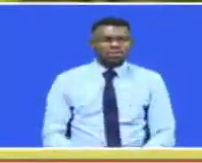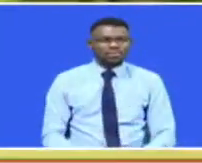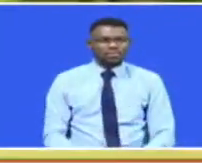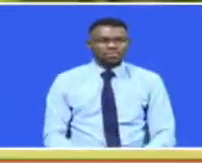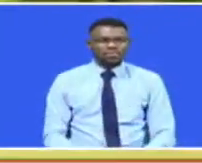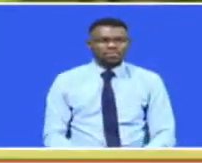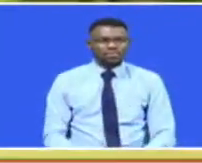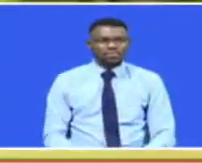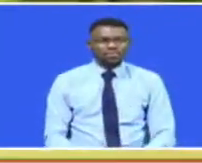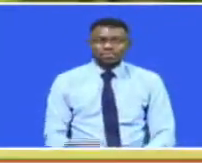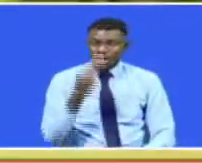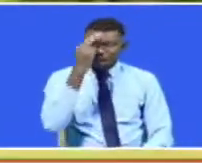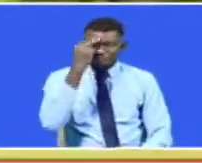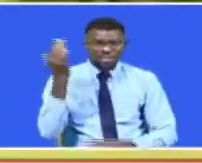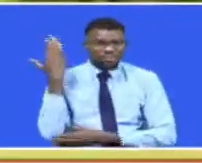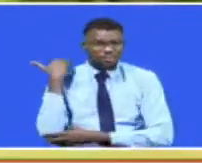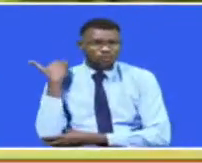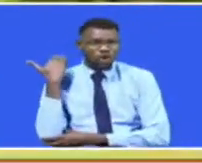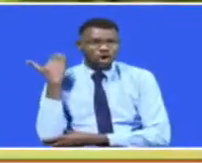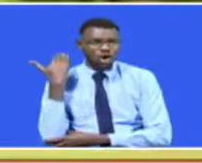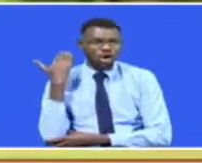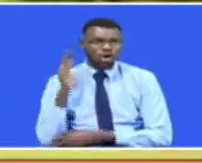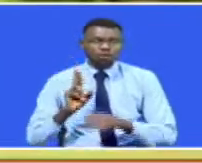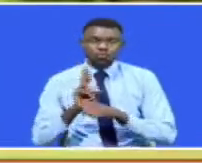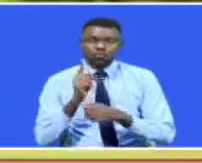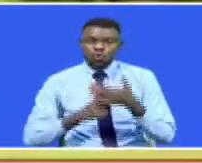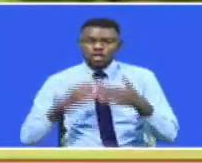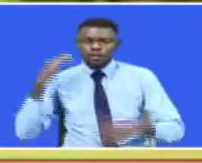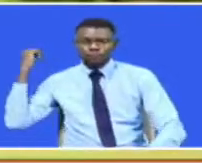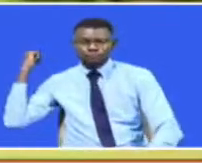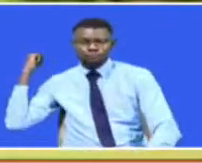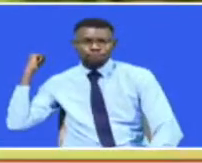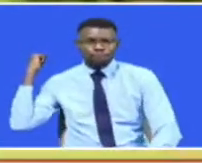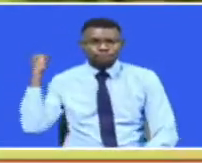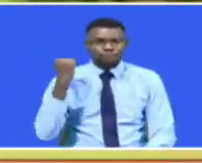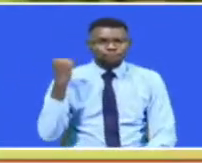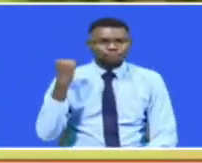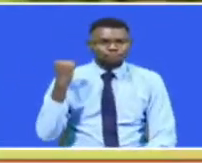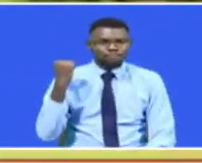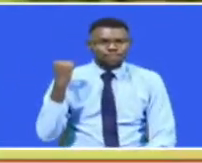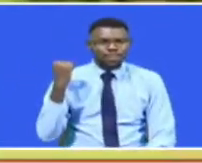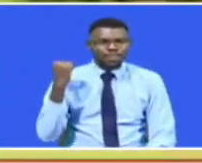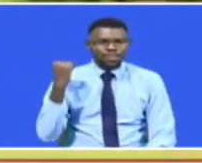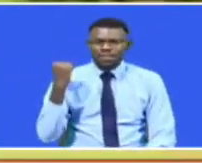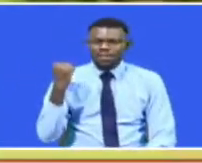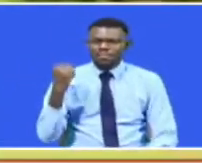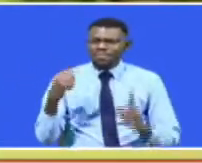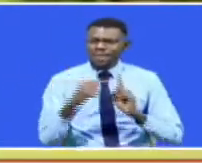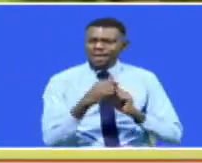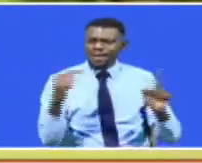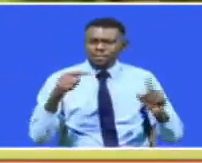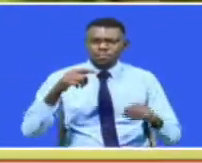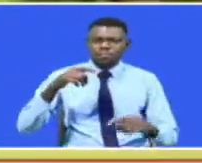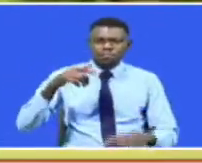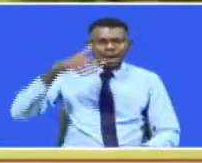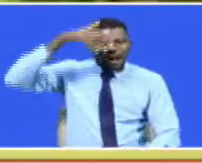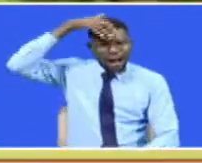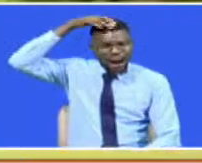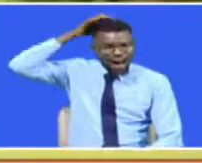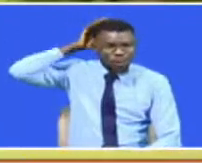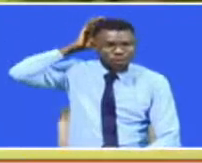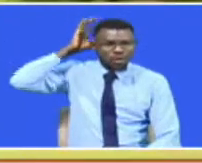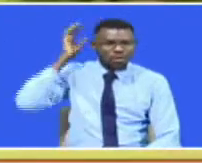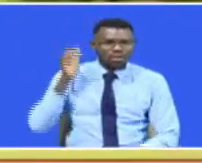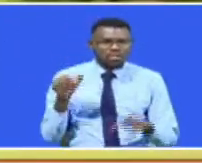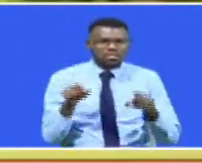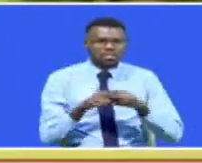time the Maasai's were using the spears to test their bravery, going to kill lions. Then